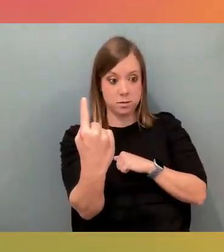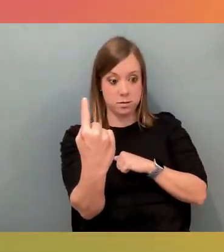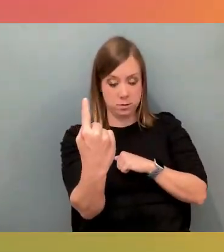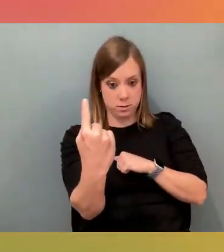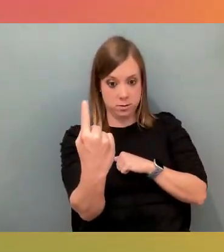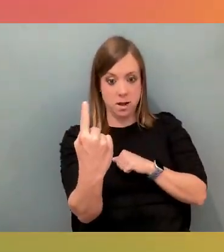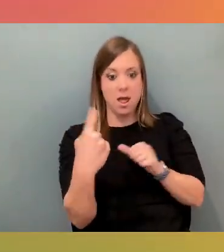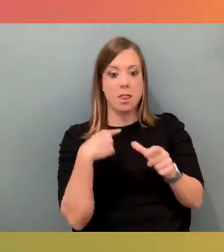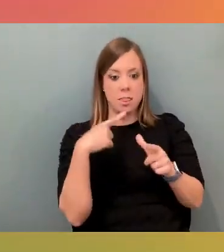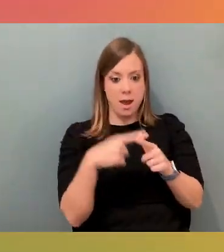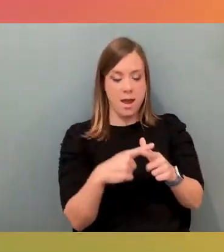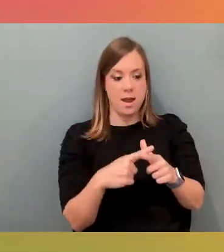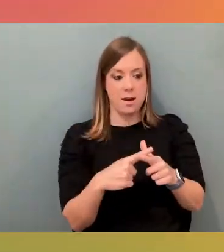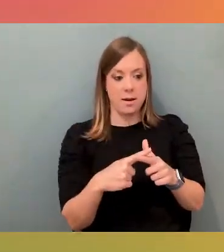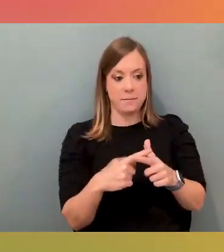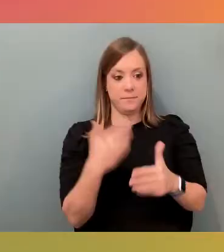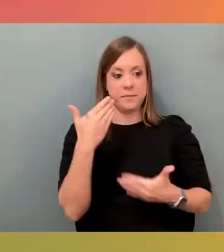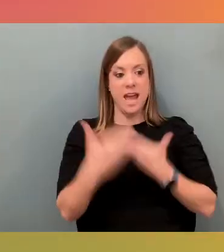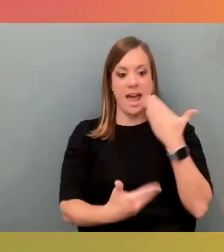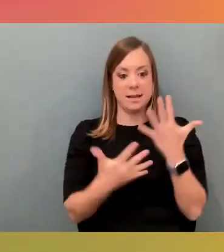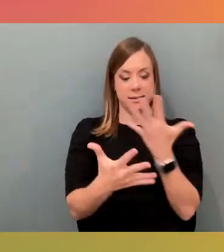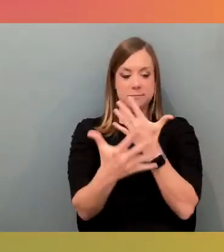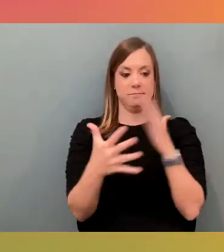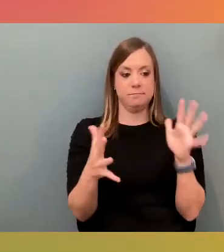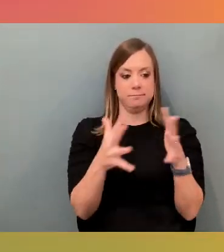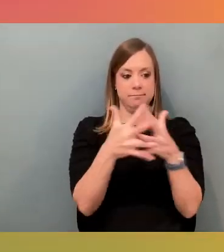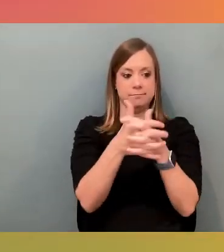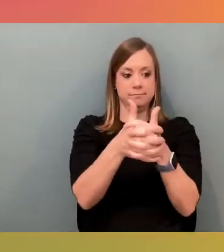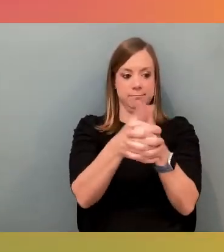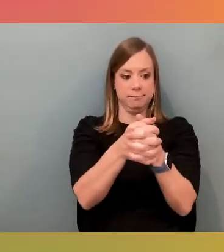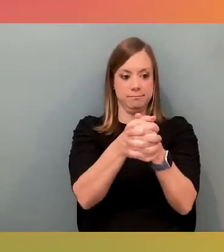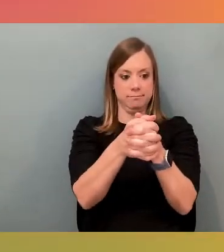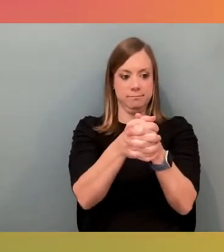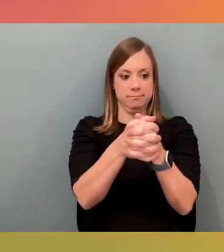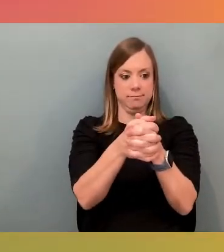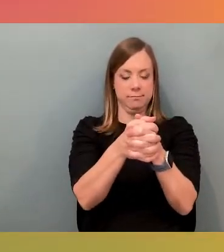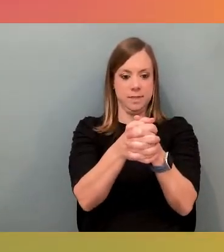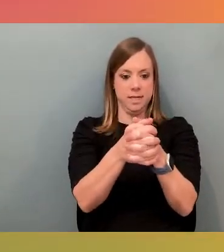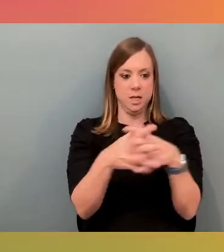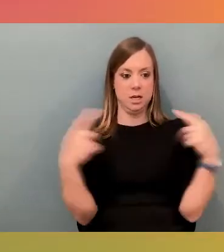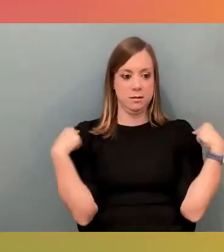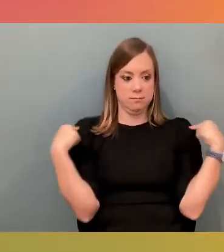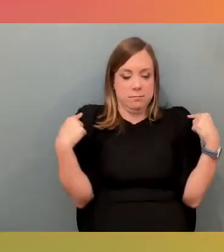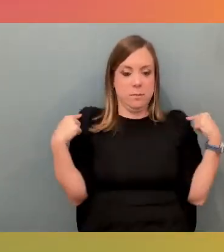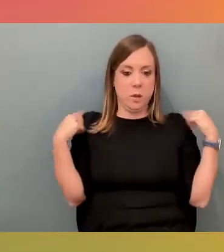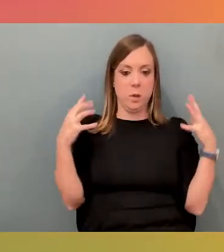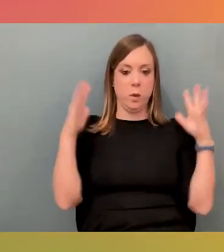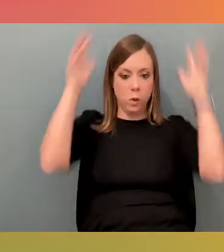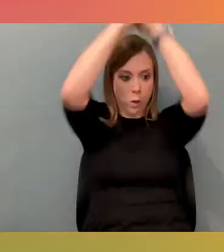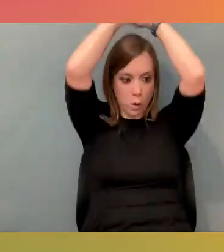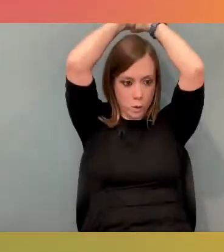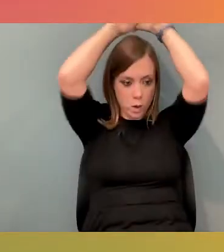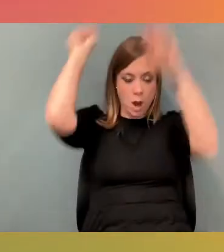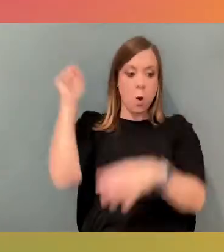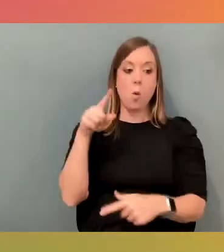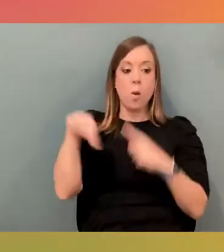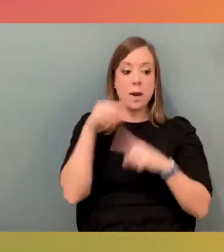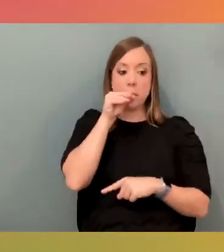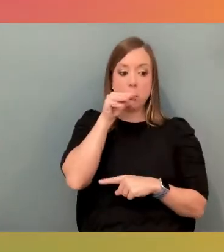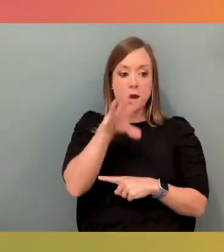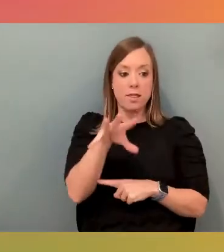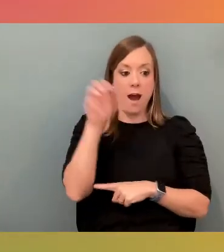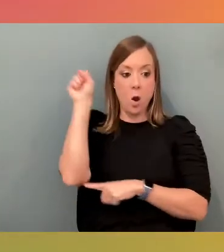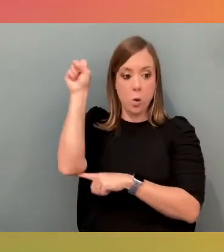Clasp the hands with the right thumb on top, squeeze the shoulder blades together, and as you breathe out, hinge forward,